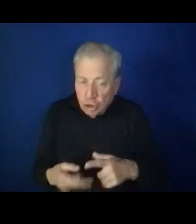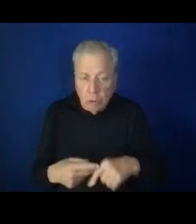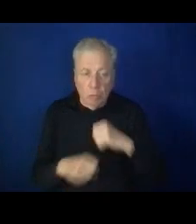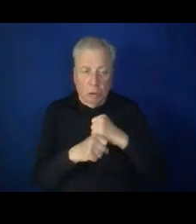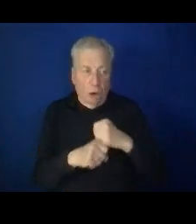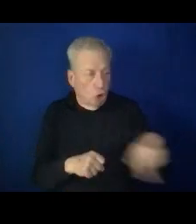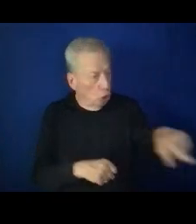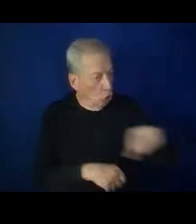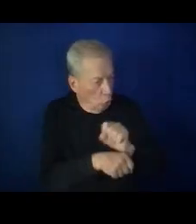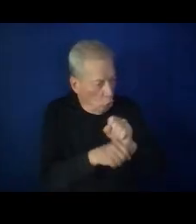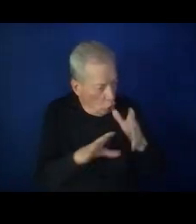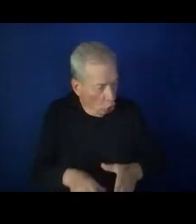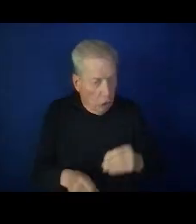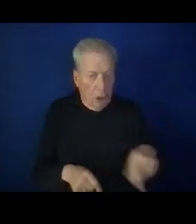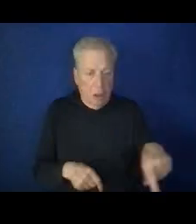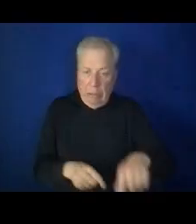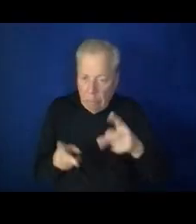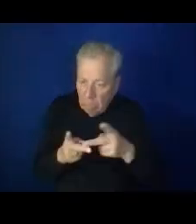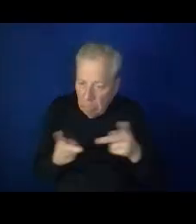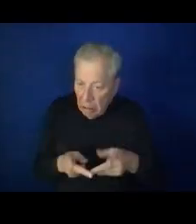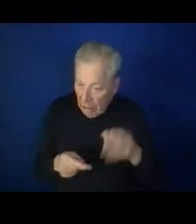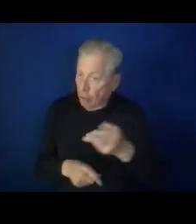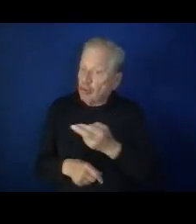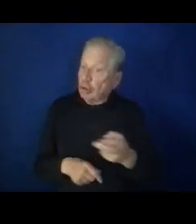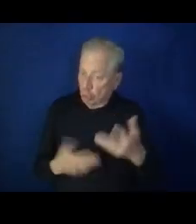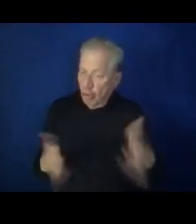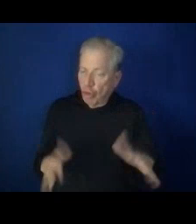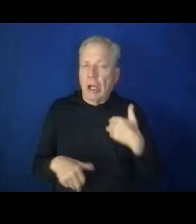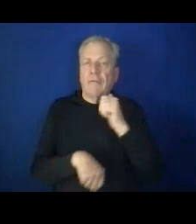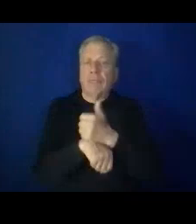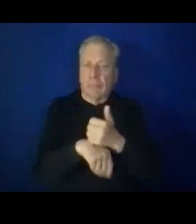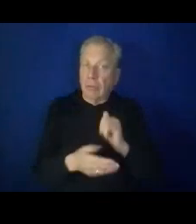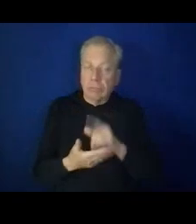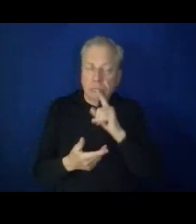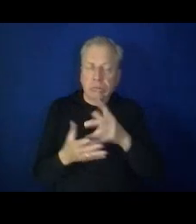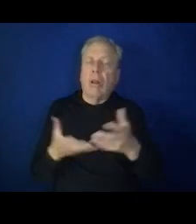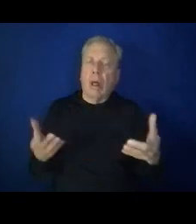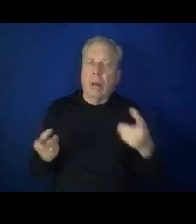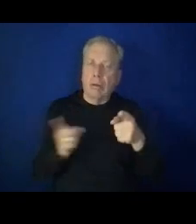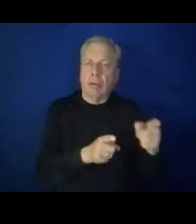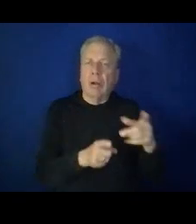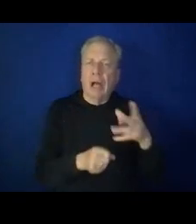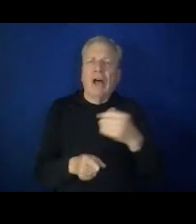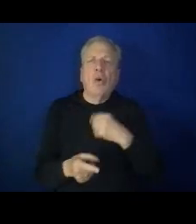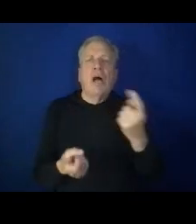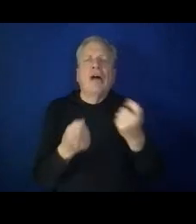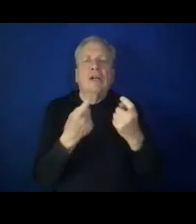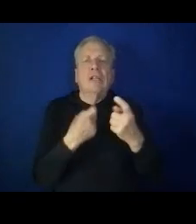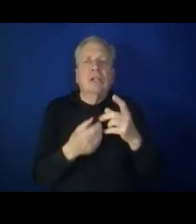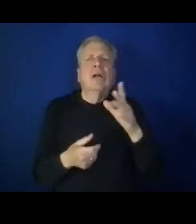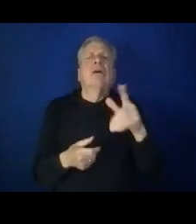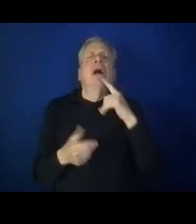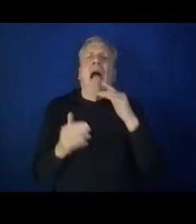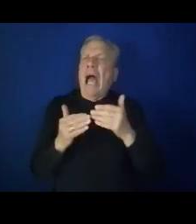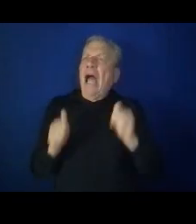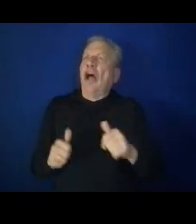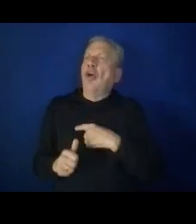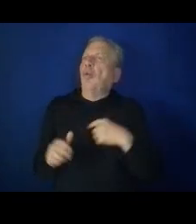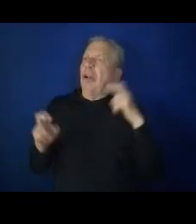protect this place, the resources that are here, there's a lot going on. Some of your questions, and we'll get to them here in just a little bit, say, hey, how can we help?